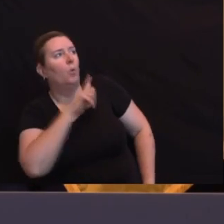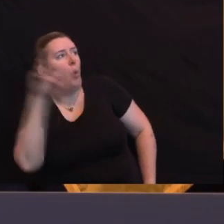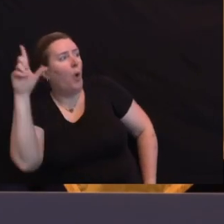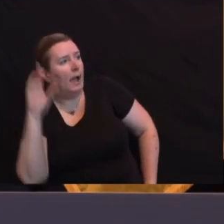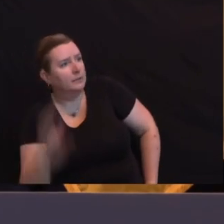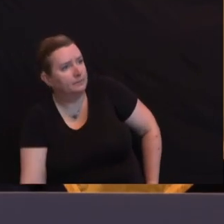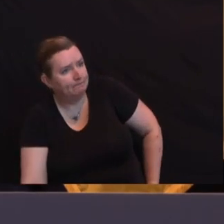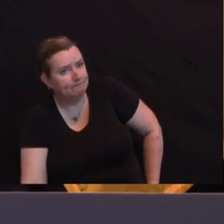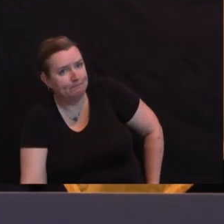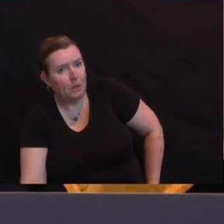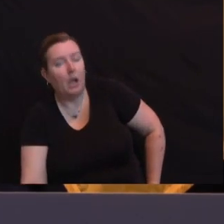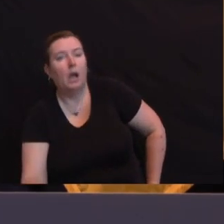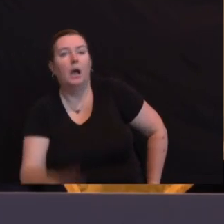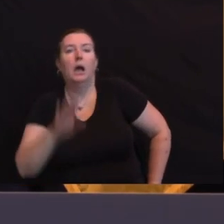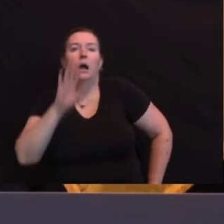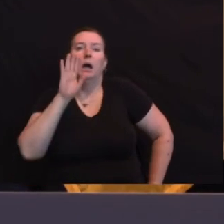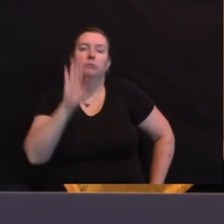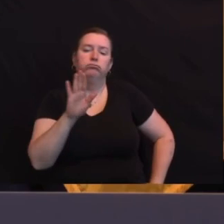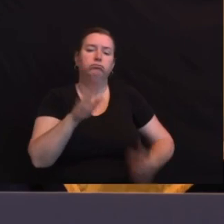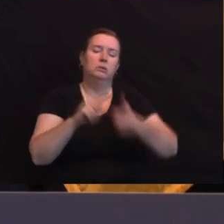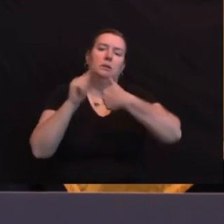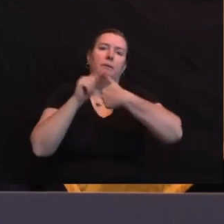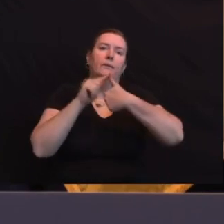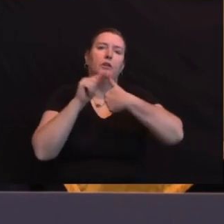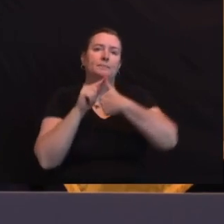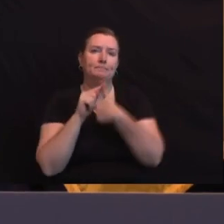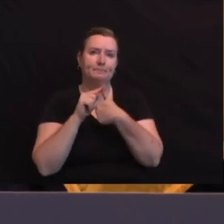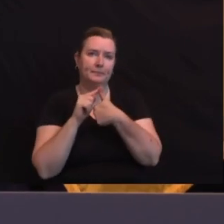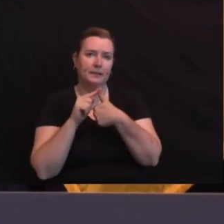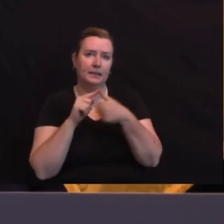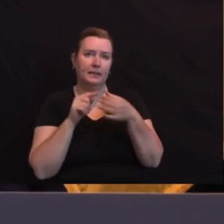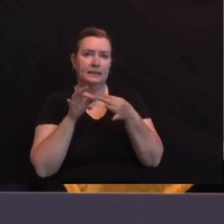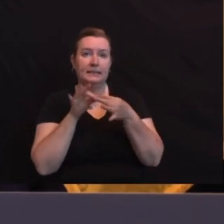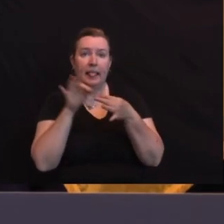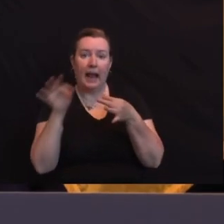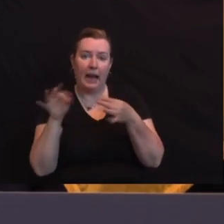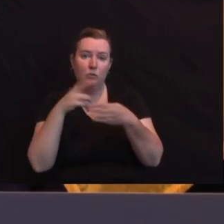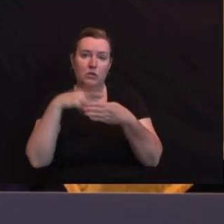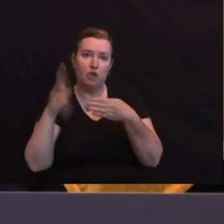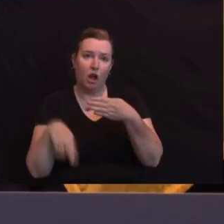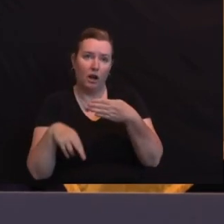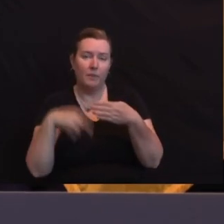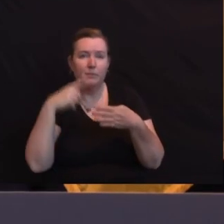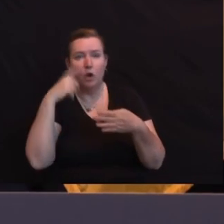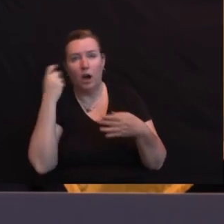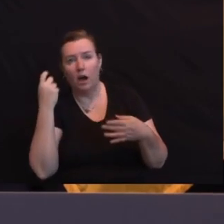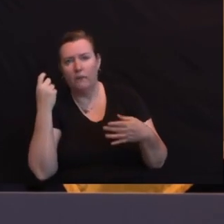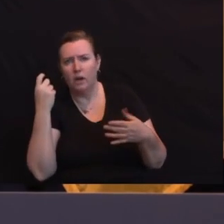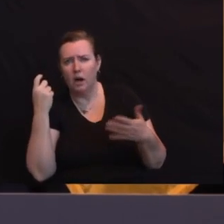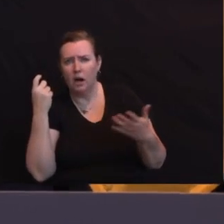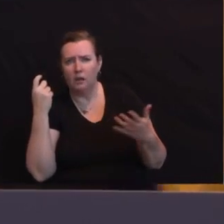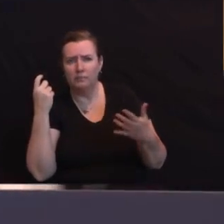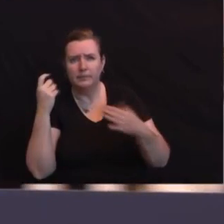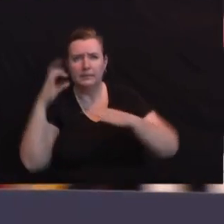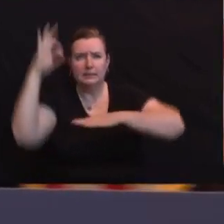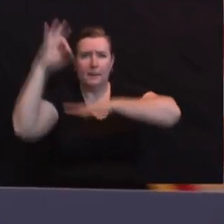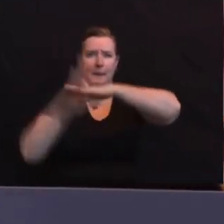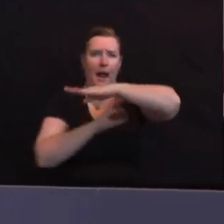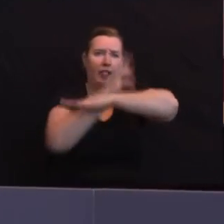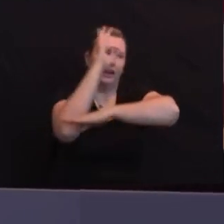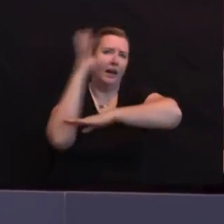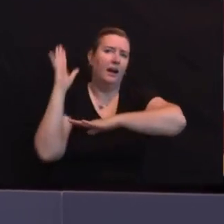I'd say on the first one, it's possible, right? Delayed results are quite possible due to the holidays. Yeah, but the testing volume